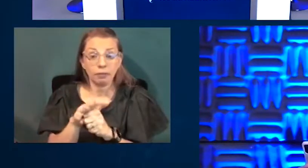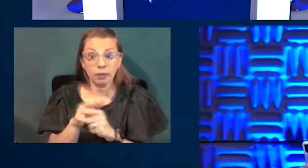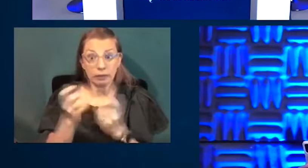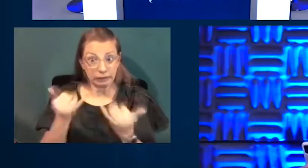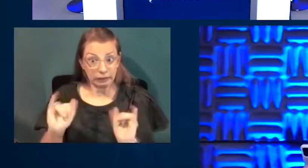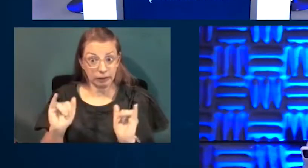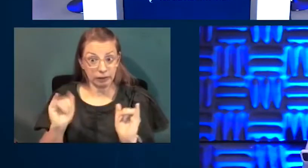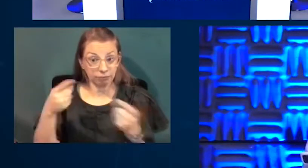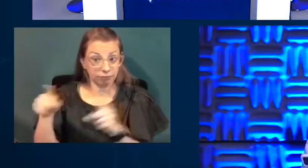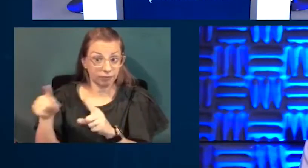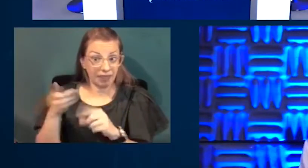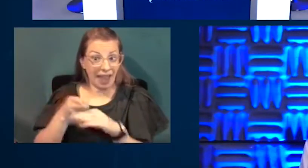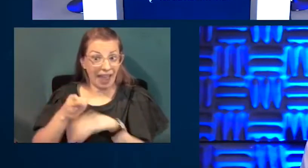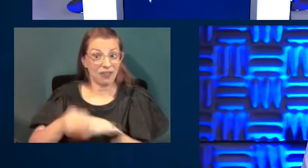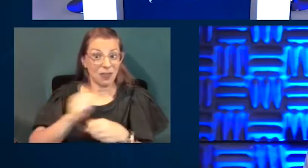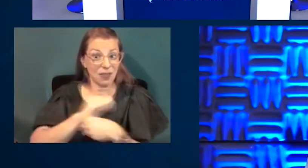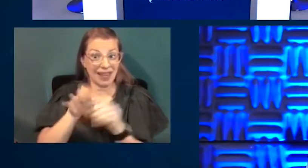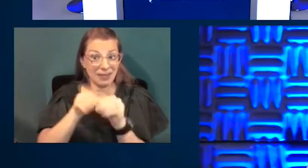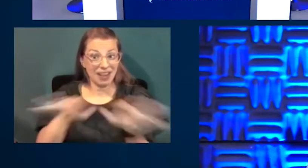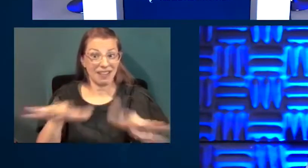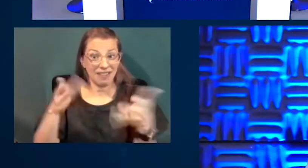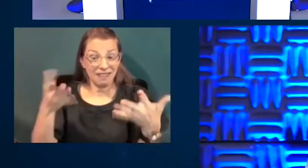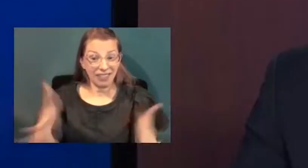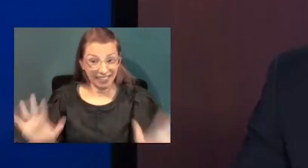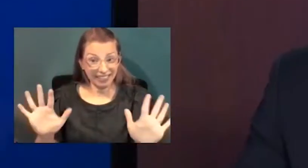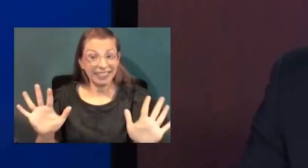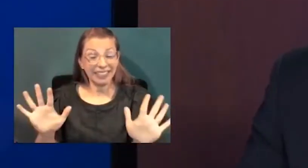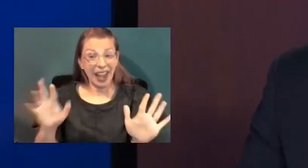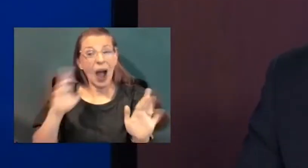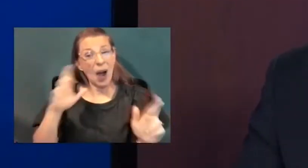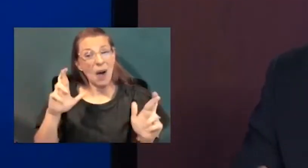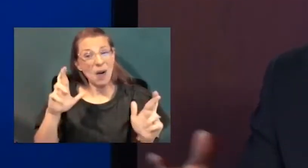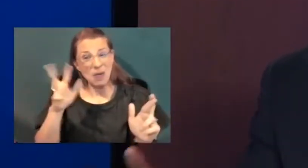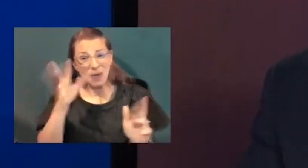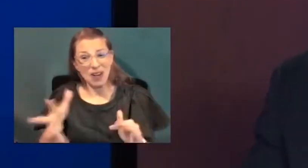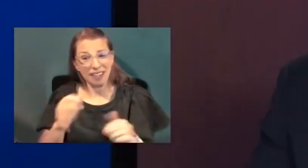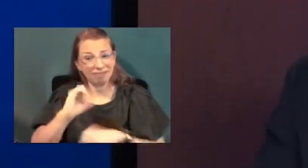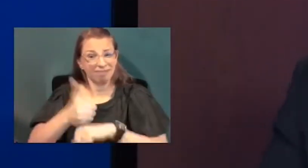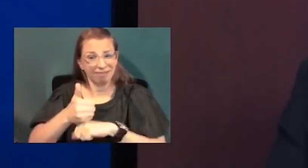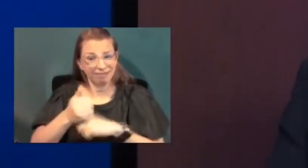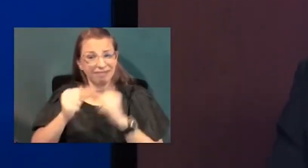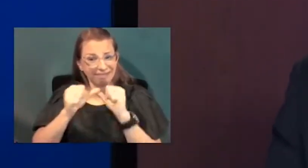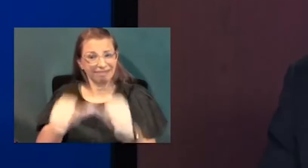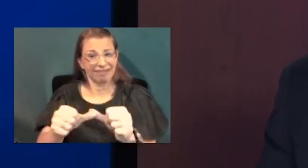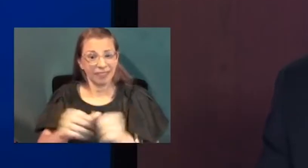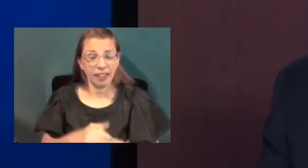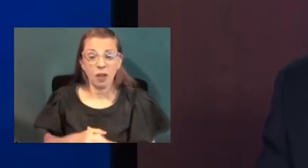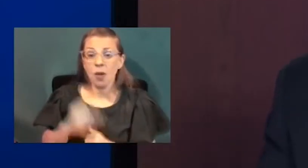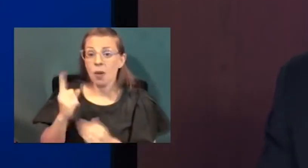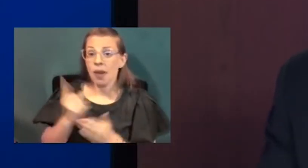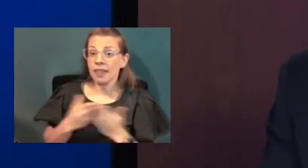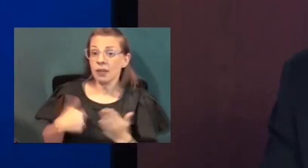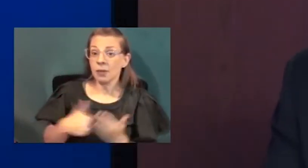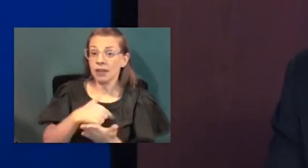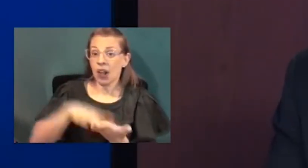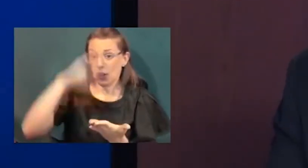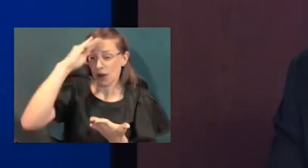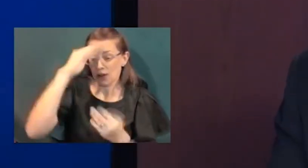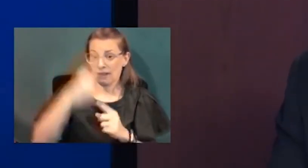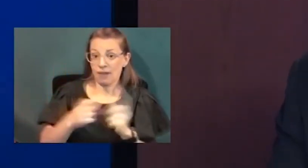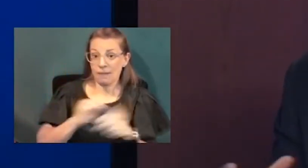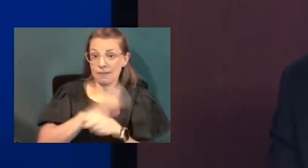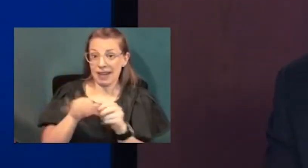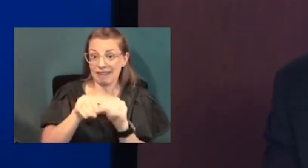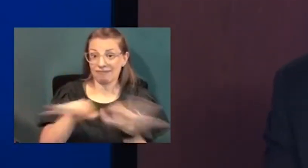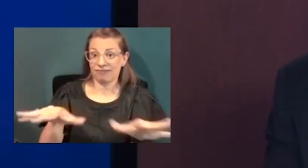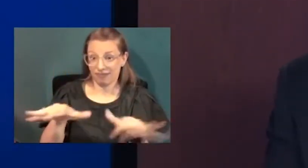the pandemic is over? He said, I hope so. Yeah. Well, a few things that we've learned from this pandemic were that there are ways to